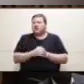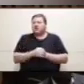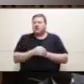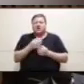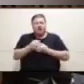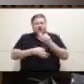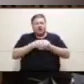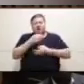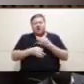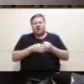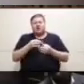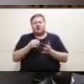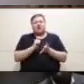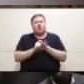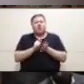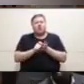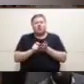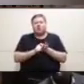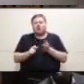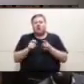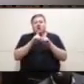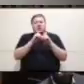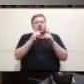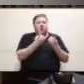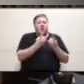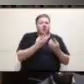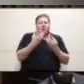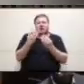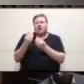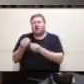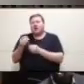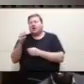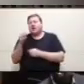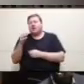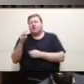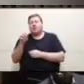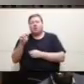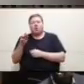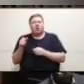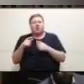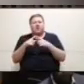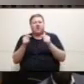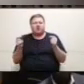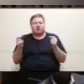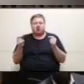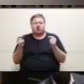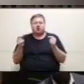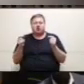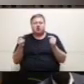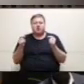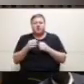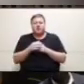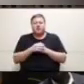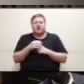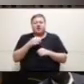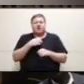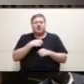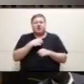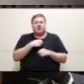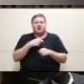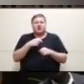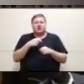letter that the contract between the department and Mr. Maruga has expired, and then I have to take